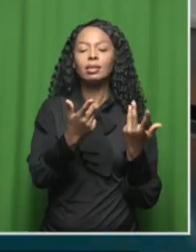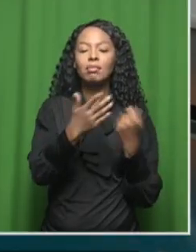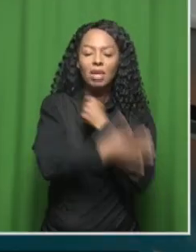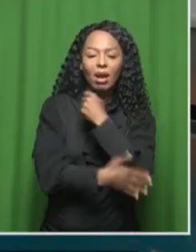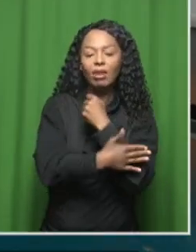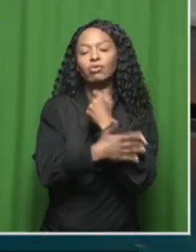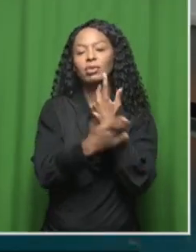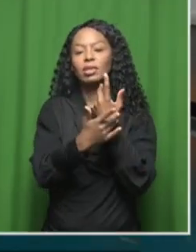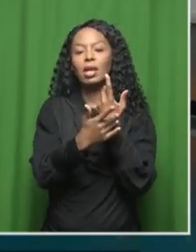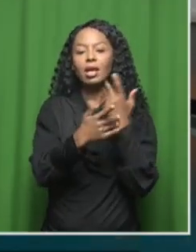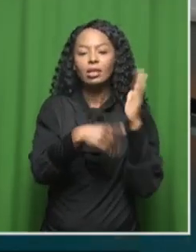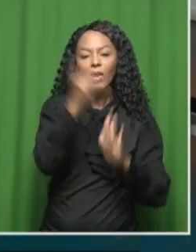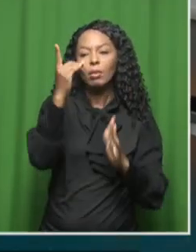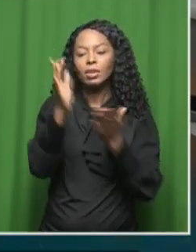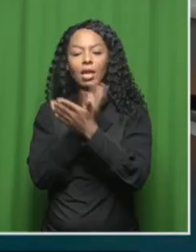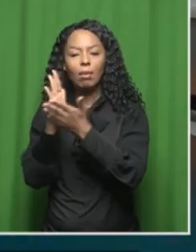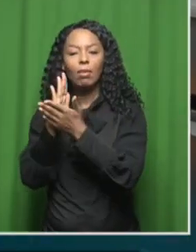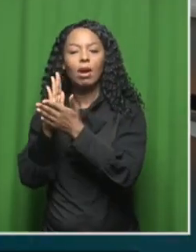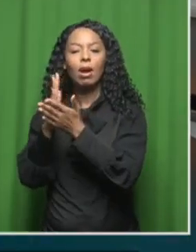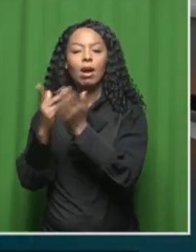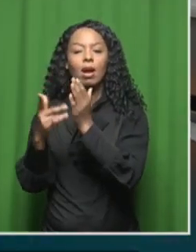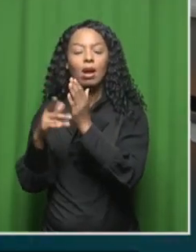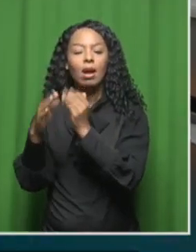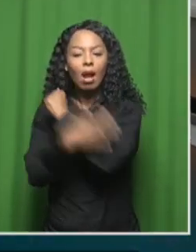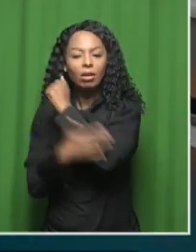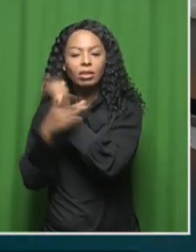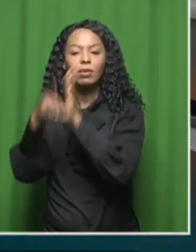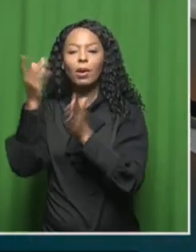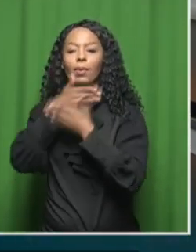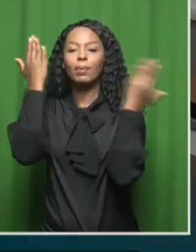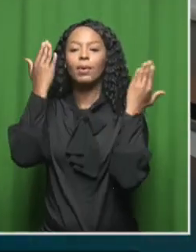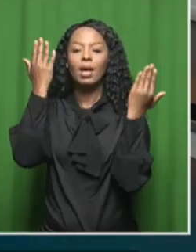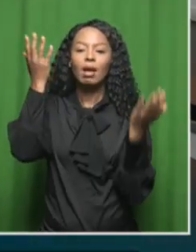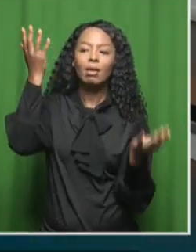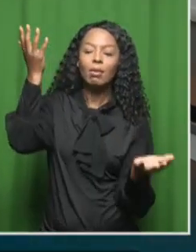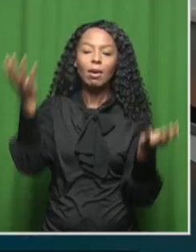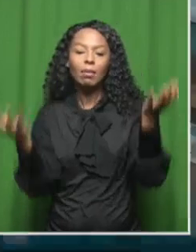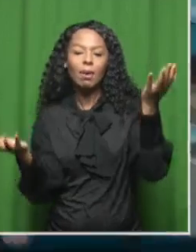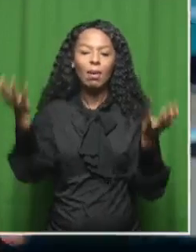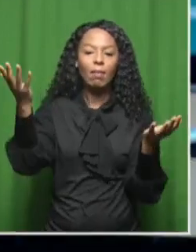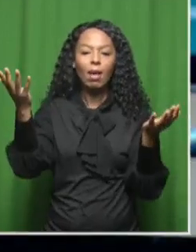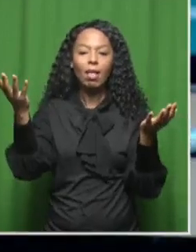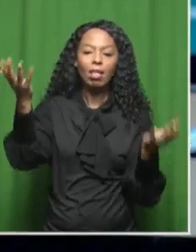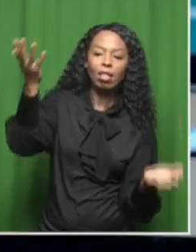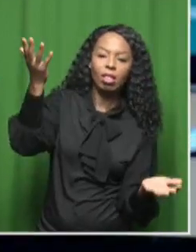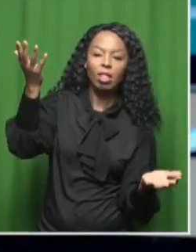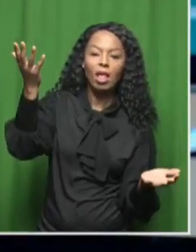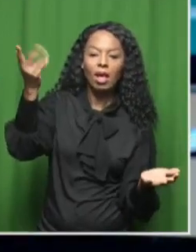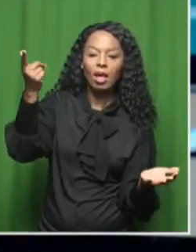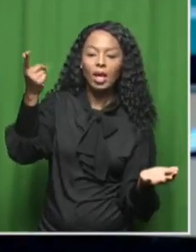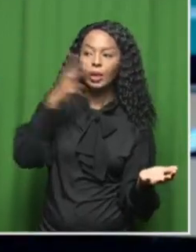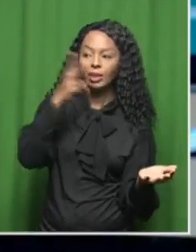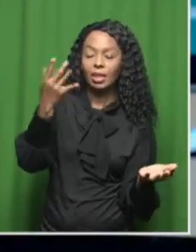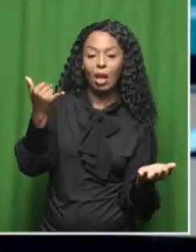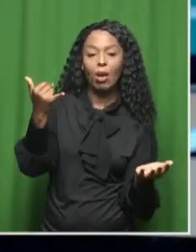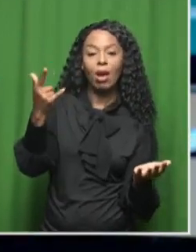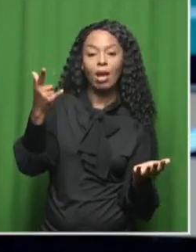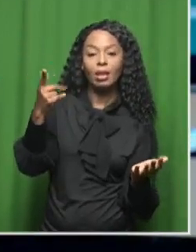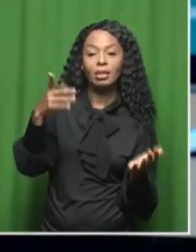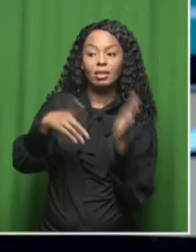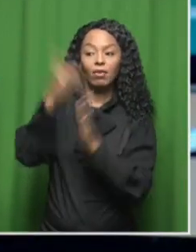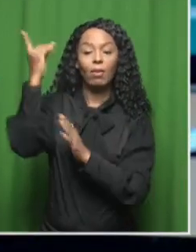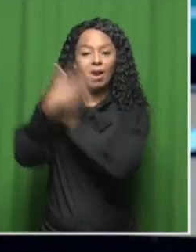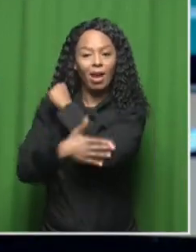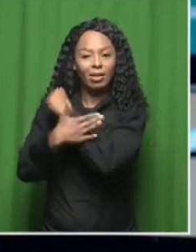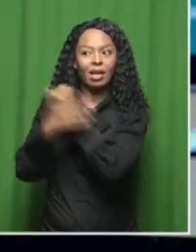global leaders. You just mentioned the incoming president of the US, Donald Trump, and he has made absolutely no